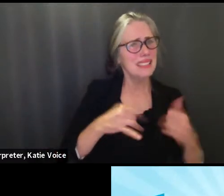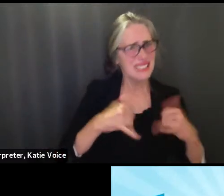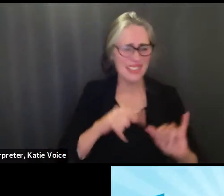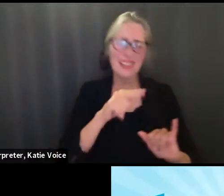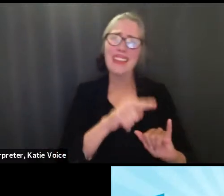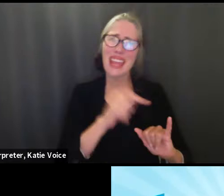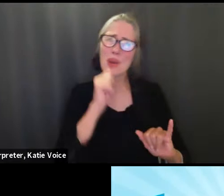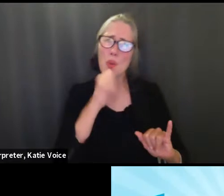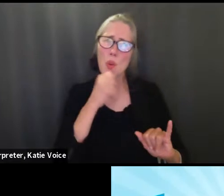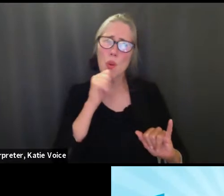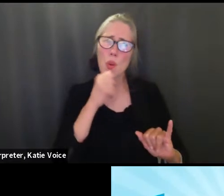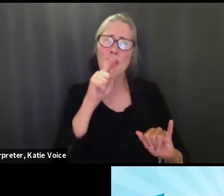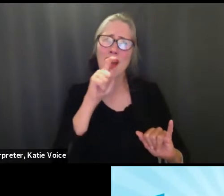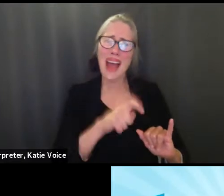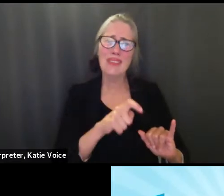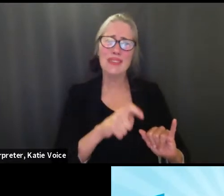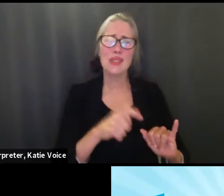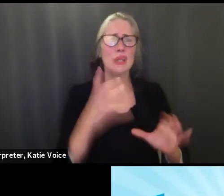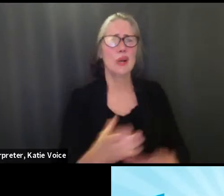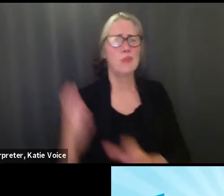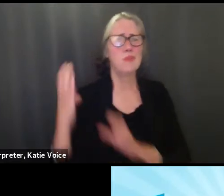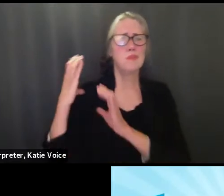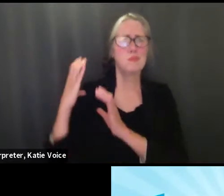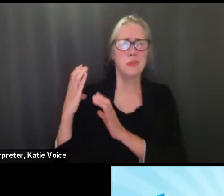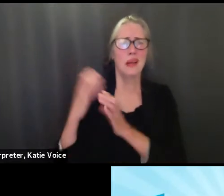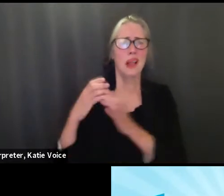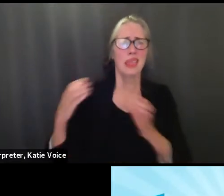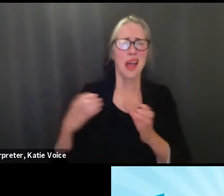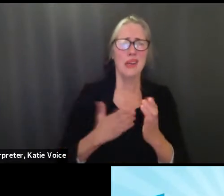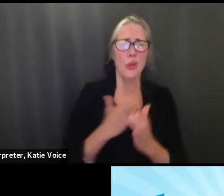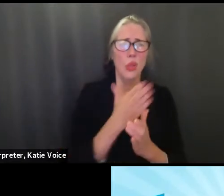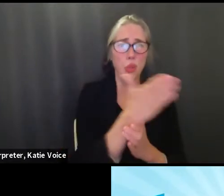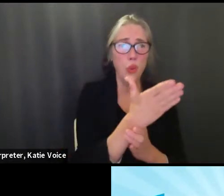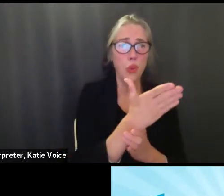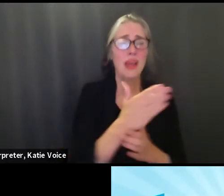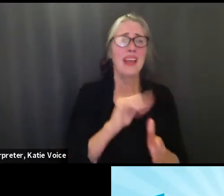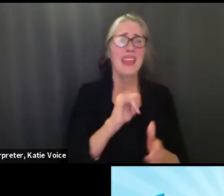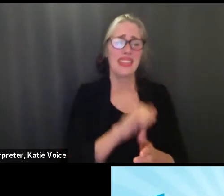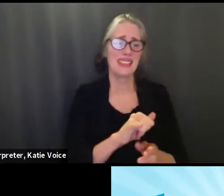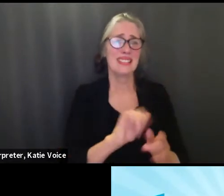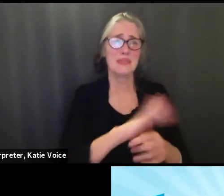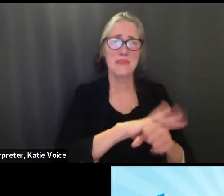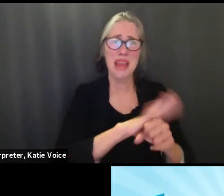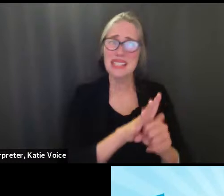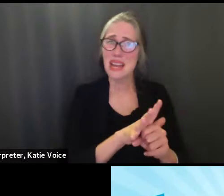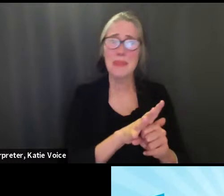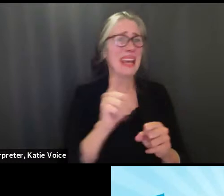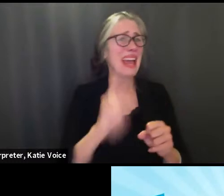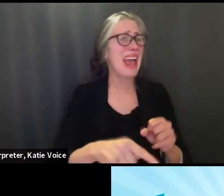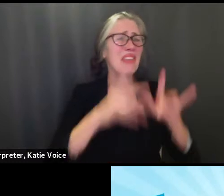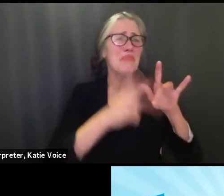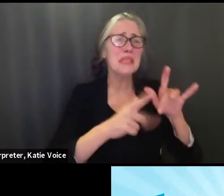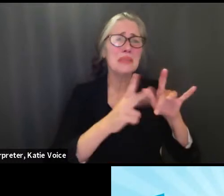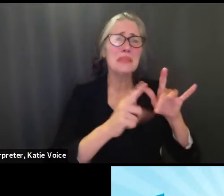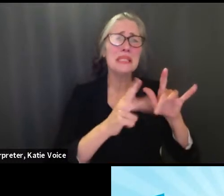of this disease, the pandemic, and all that they've missed out on. It's a much different scenario